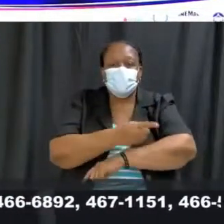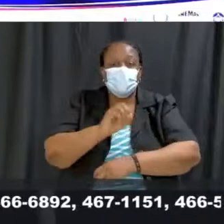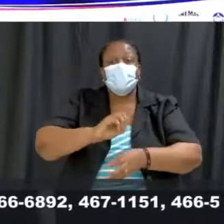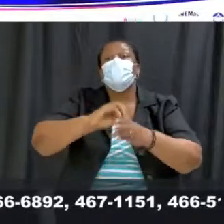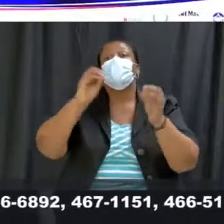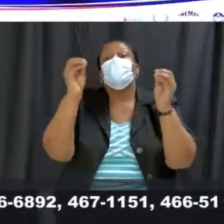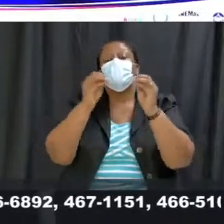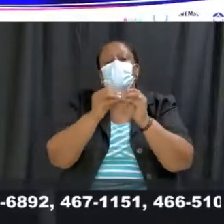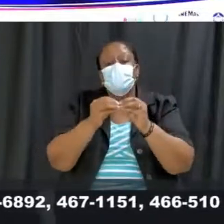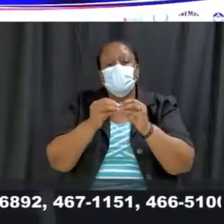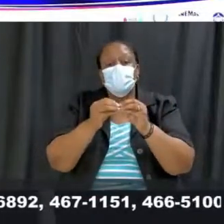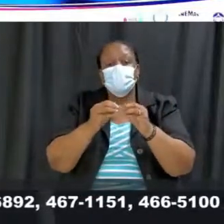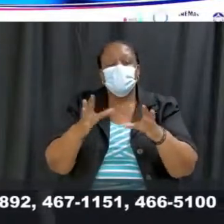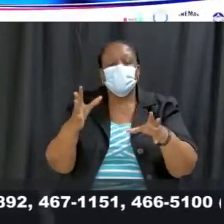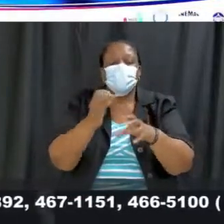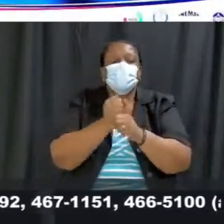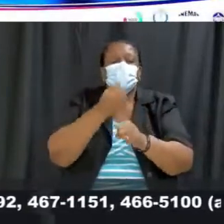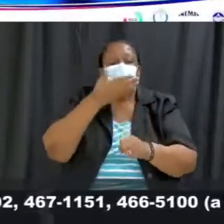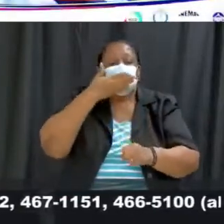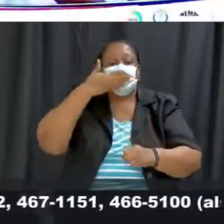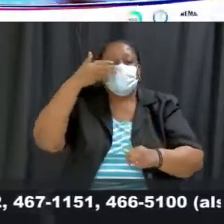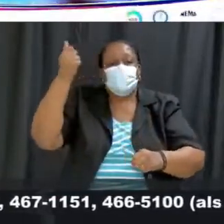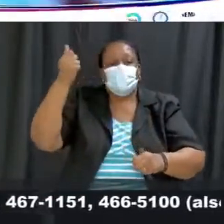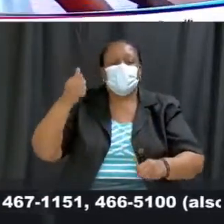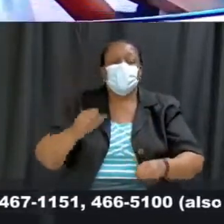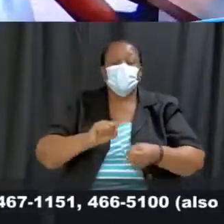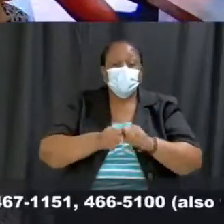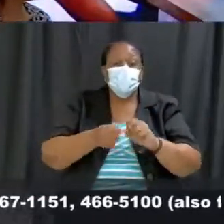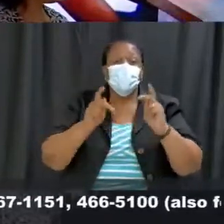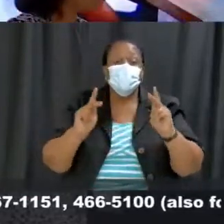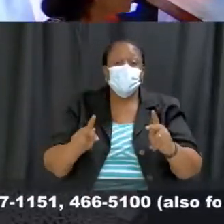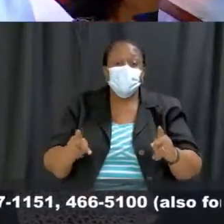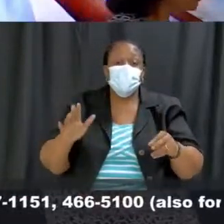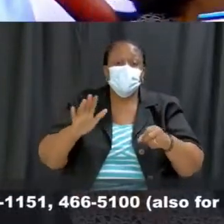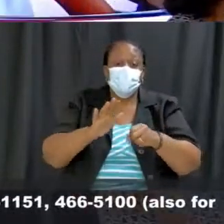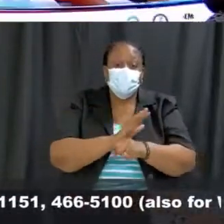to recover from the disease. Thank you.